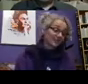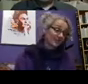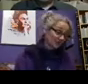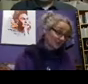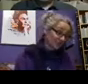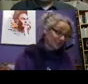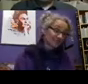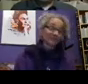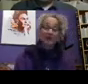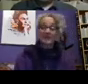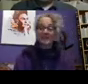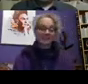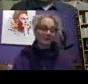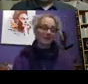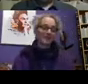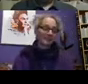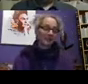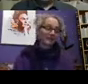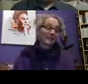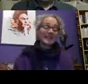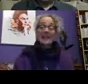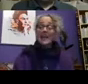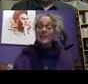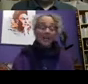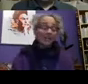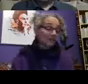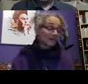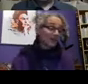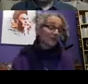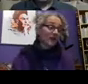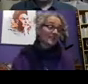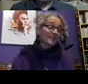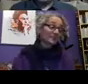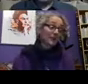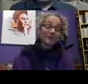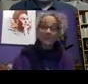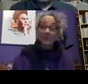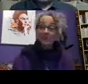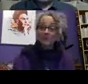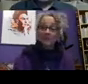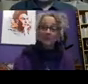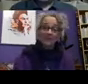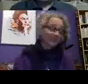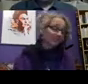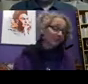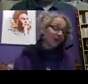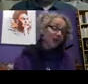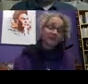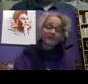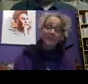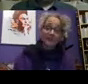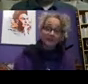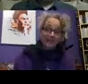having to hope that the toilet isn't broken, and so on and so on. Likewise, so called public transport